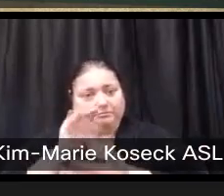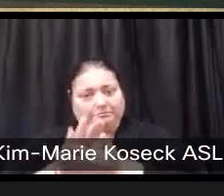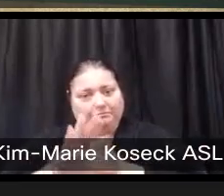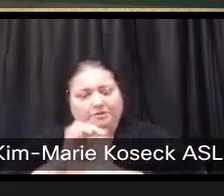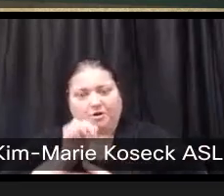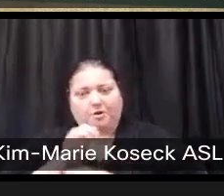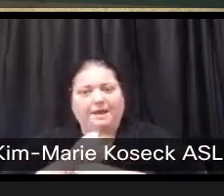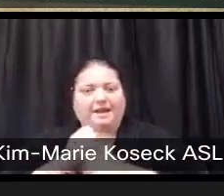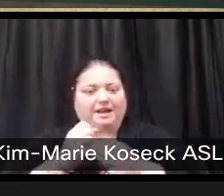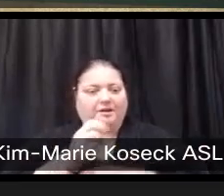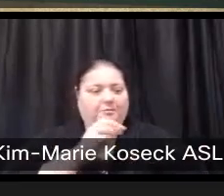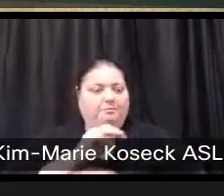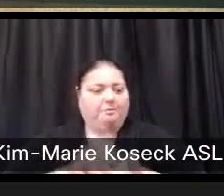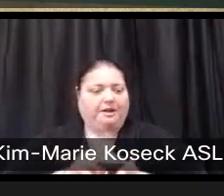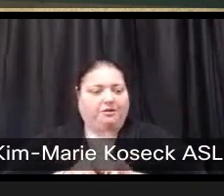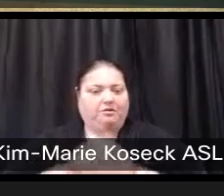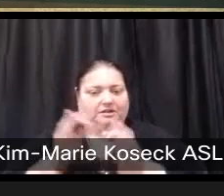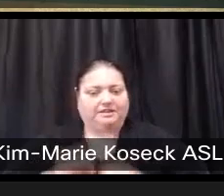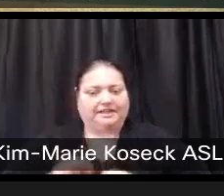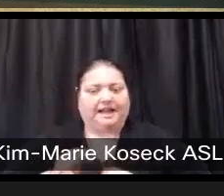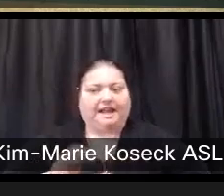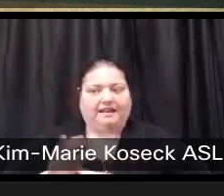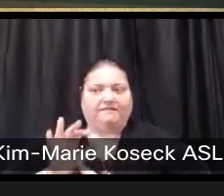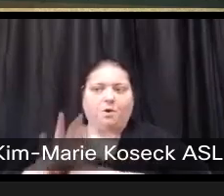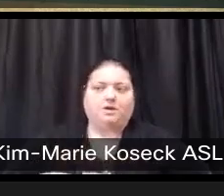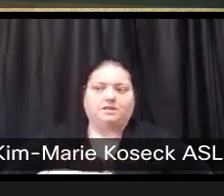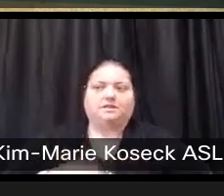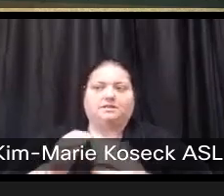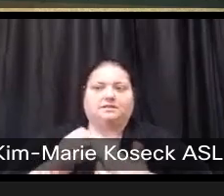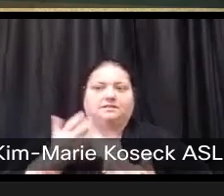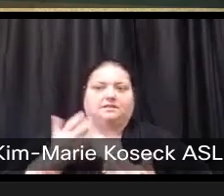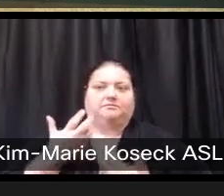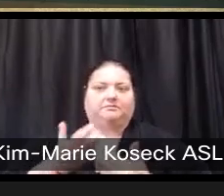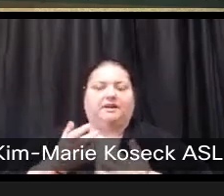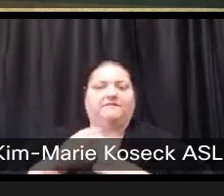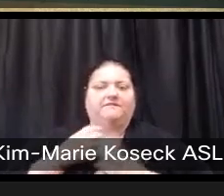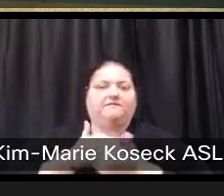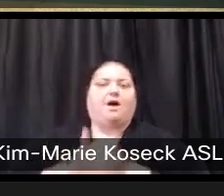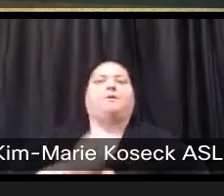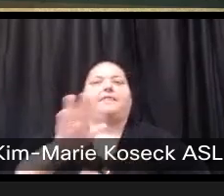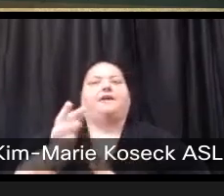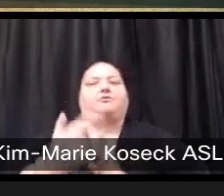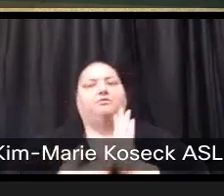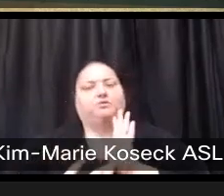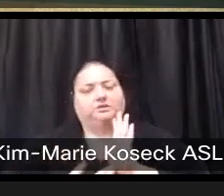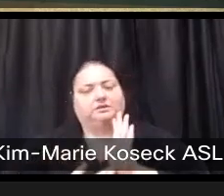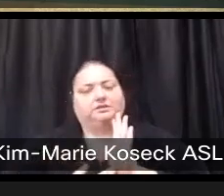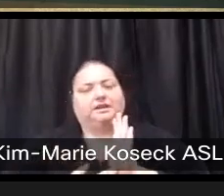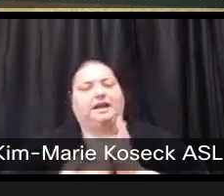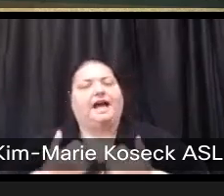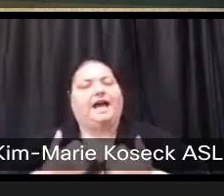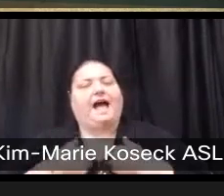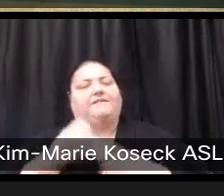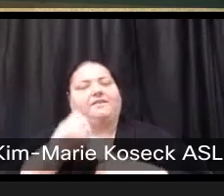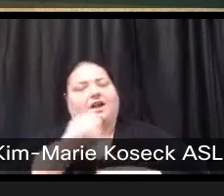medical decisions, but they enforce compliance. So I just want to have an understanding on what kind